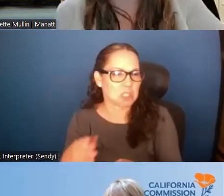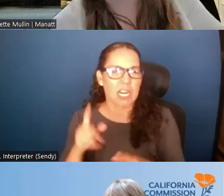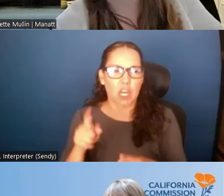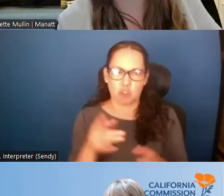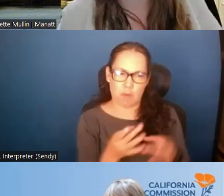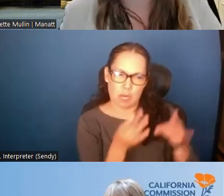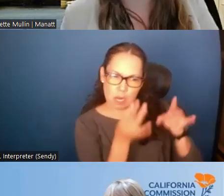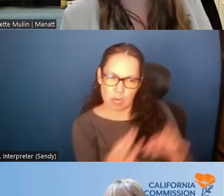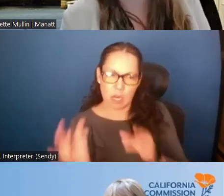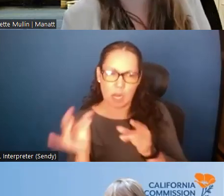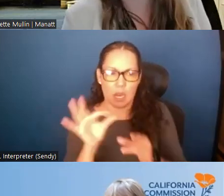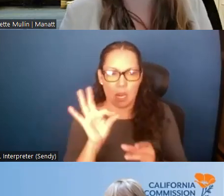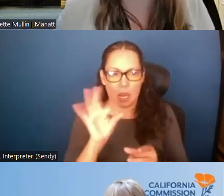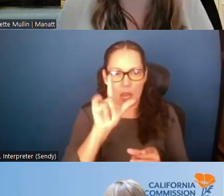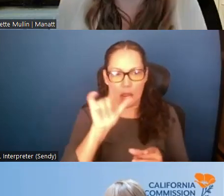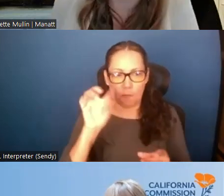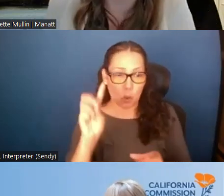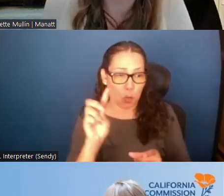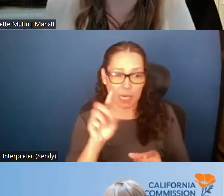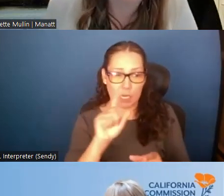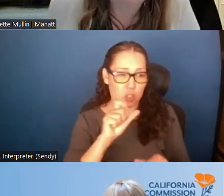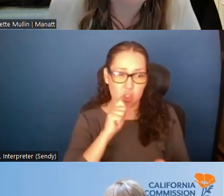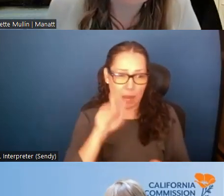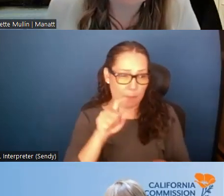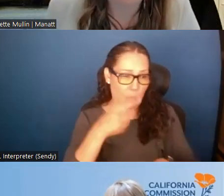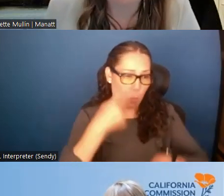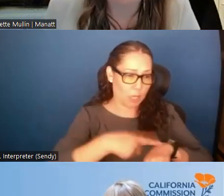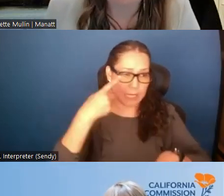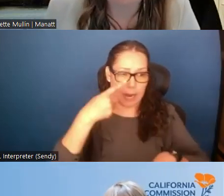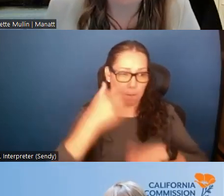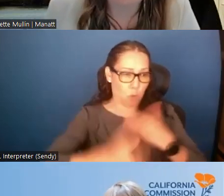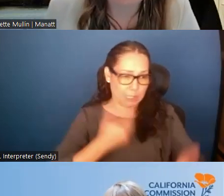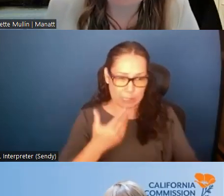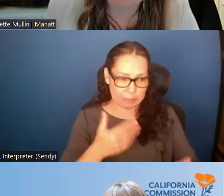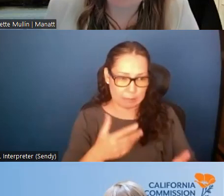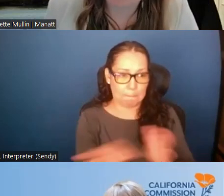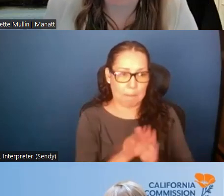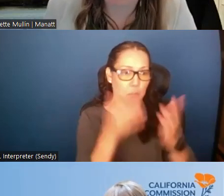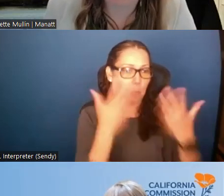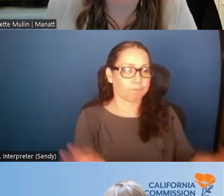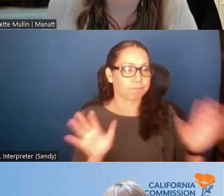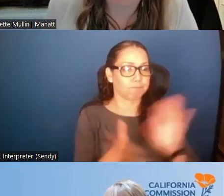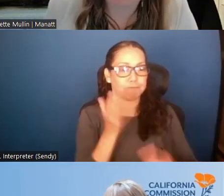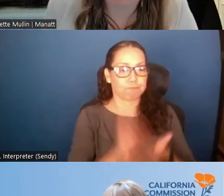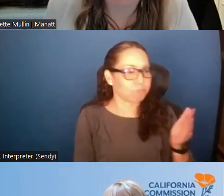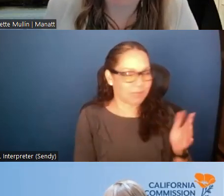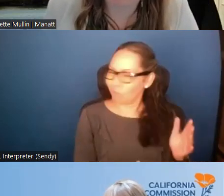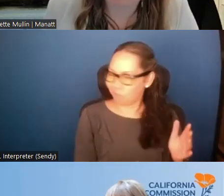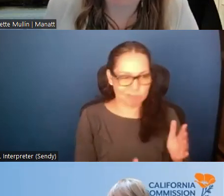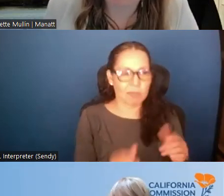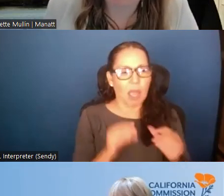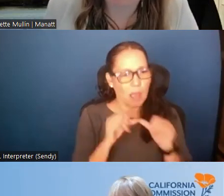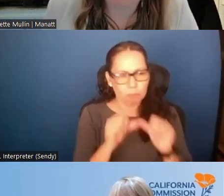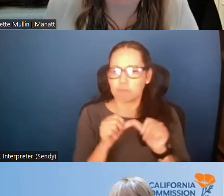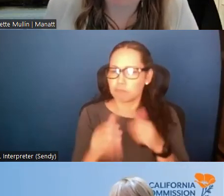not a one-time process. So I'm not sure that's completely clear. The other comment, and I don't have an answer to it, is just